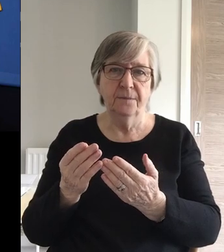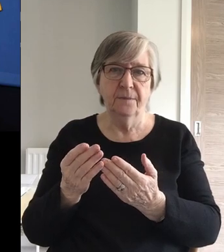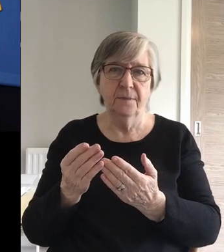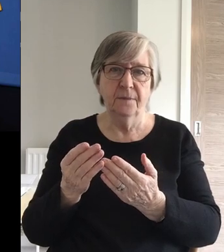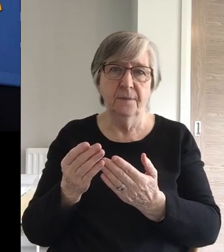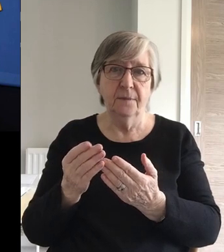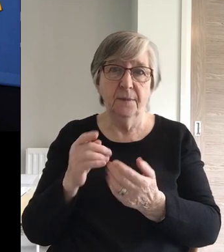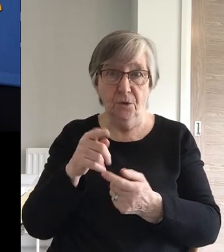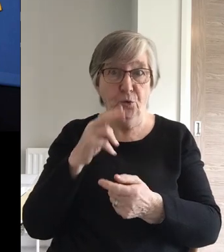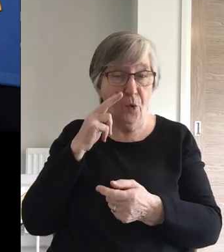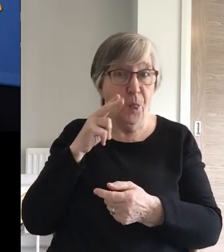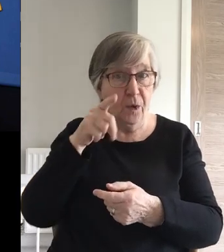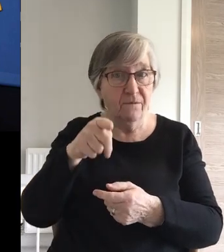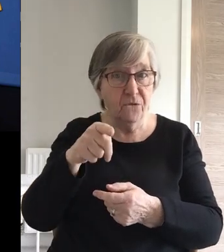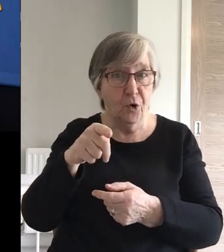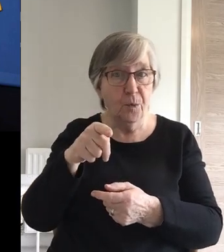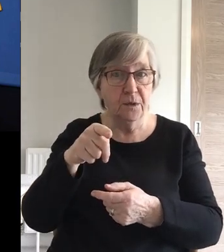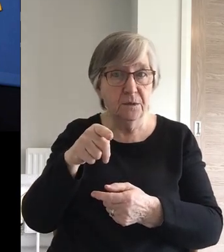Are you looking forward to that?